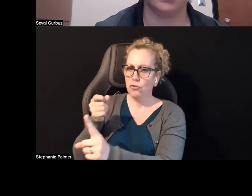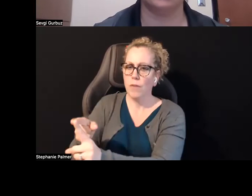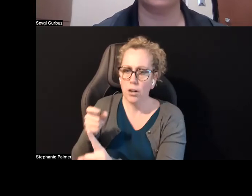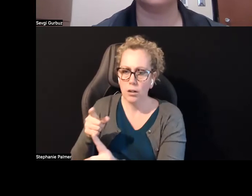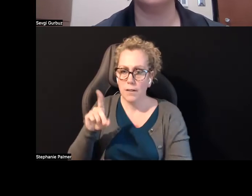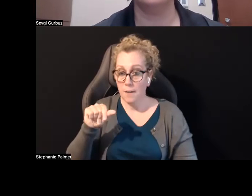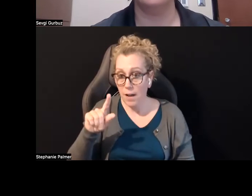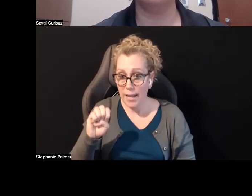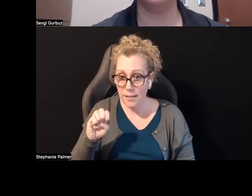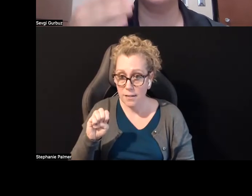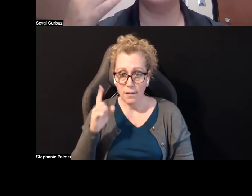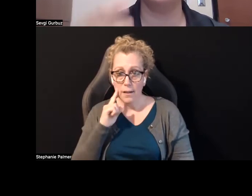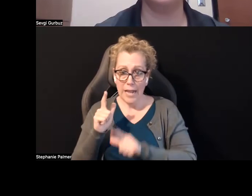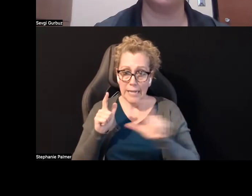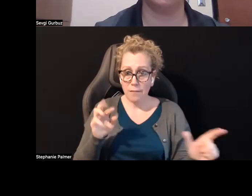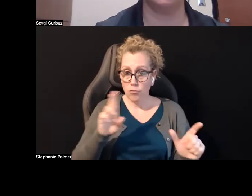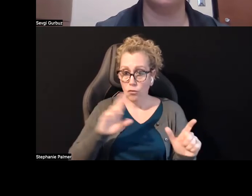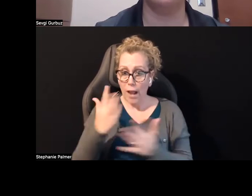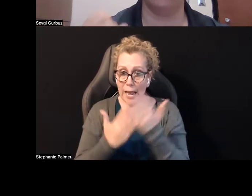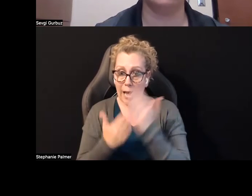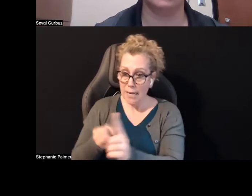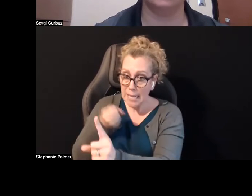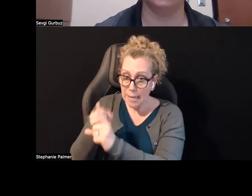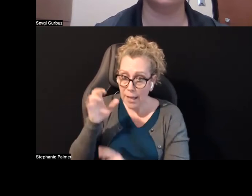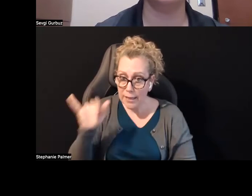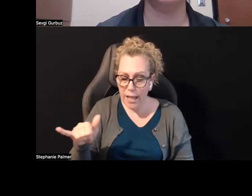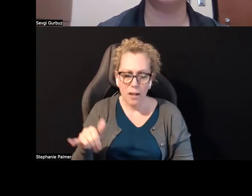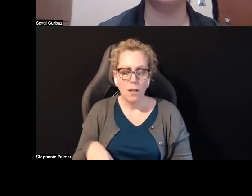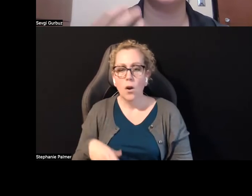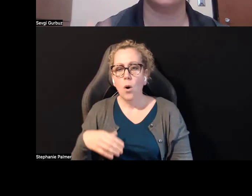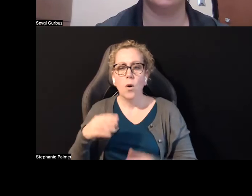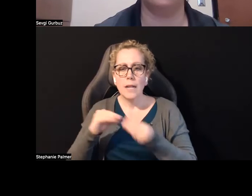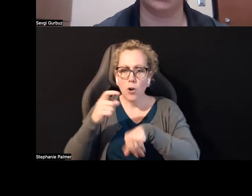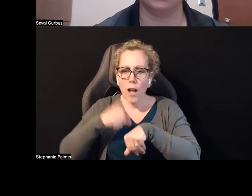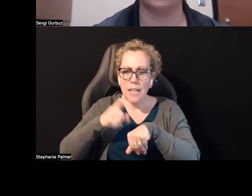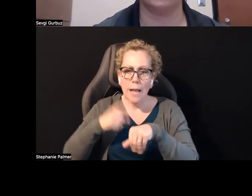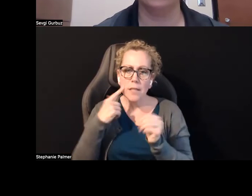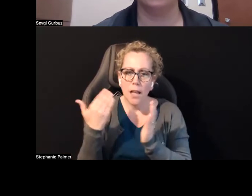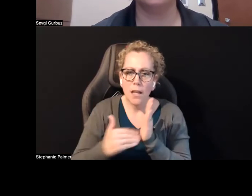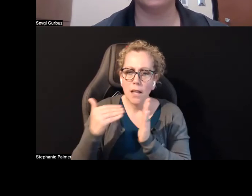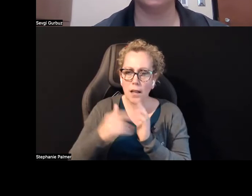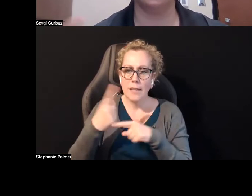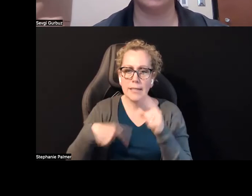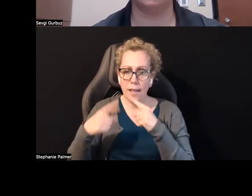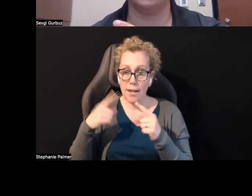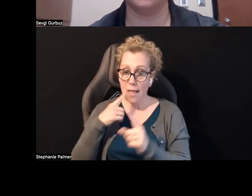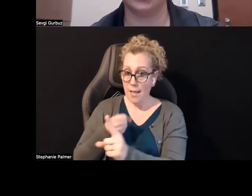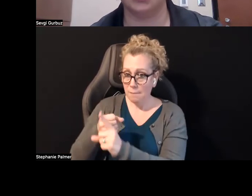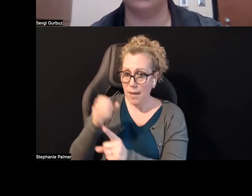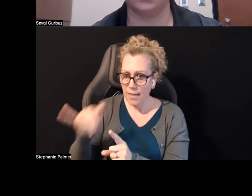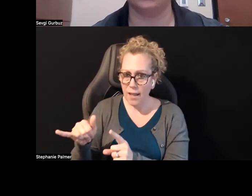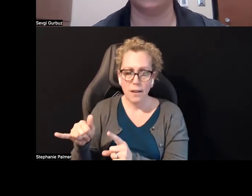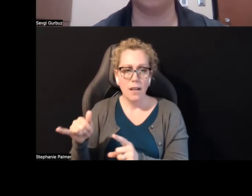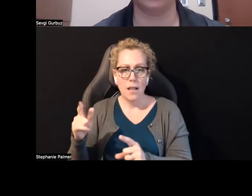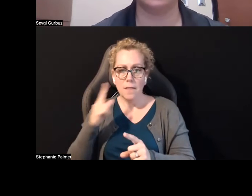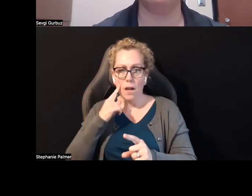handedness affect this? How does the number of strokes involved in the articulation of the sign affect this? Does the location of the